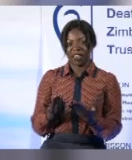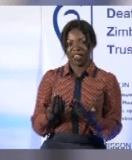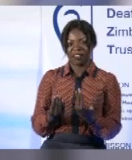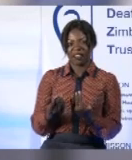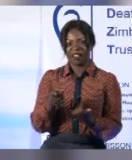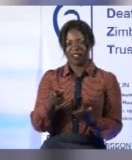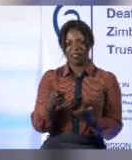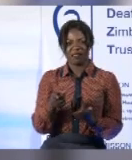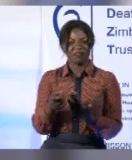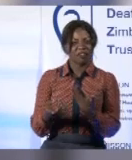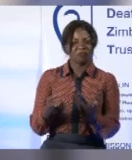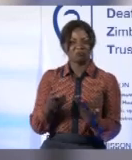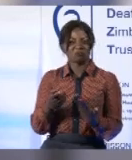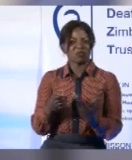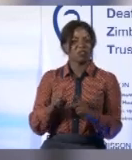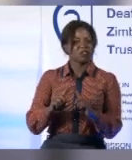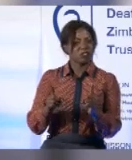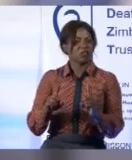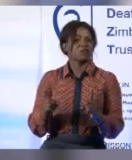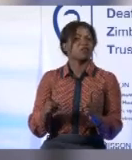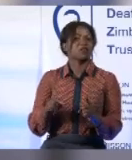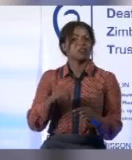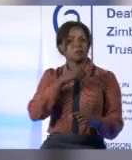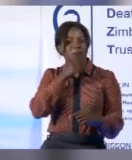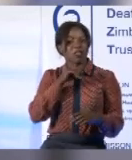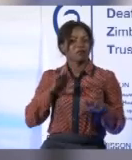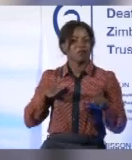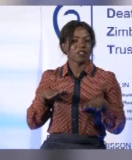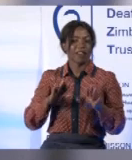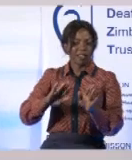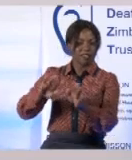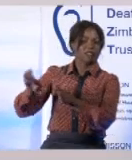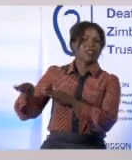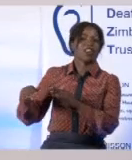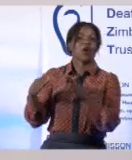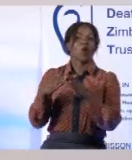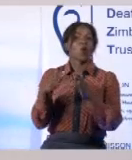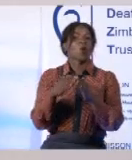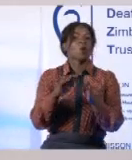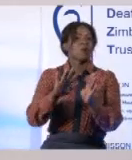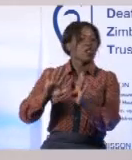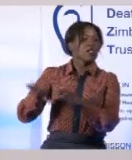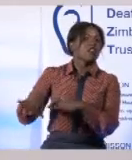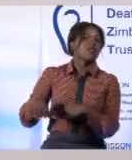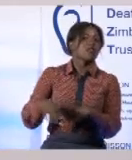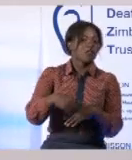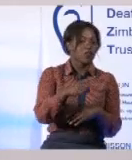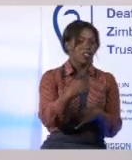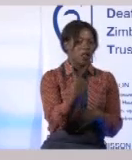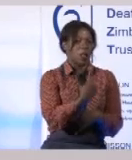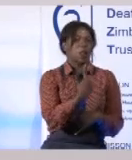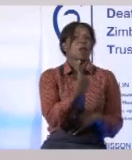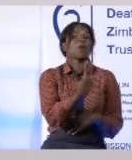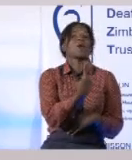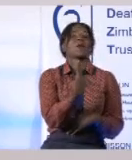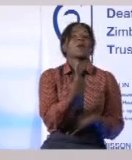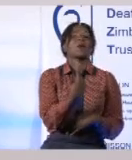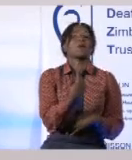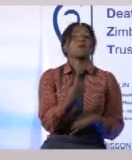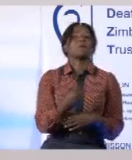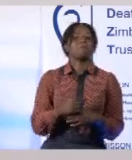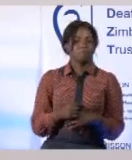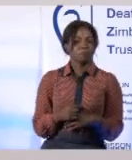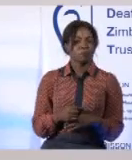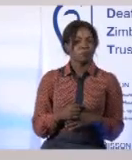from their parents and start living in their own it's way. It's frightening that you're talking about boys that are as young as